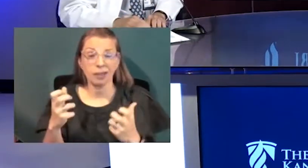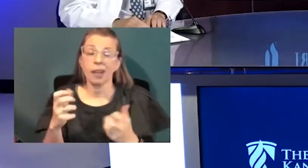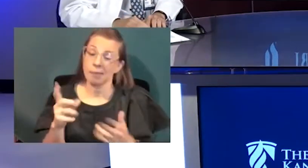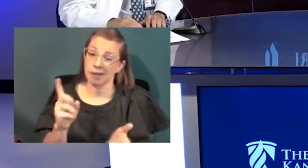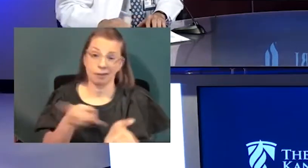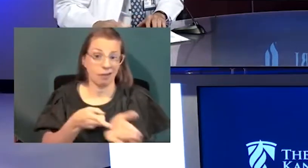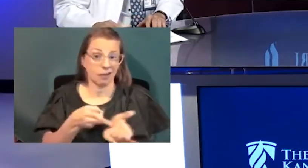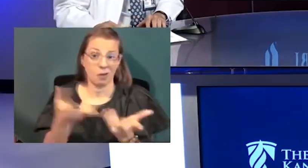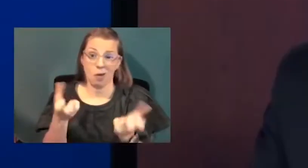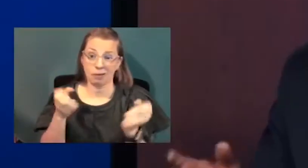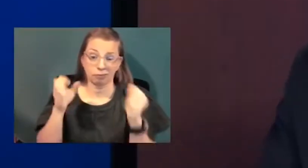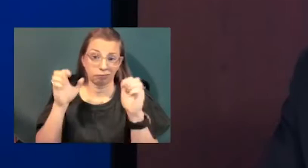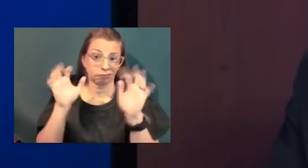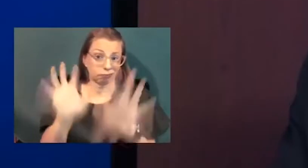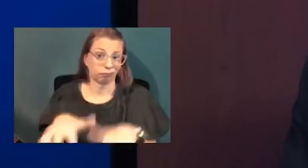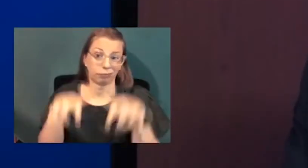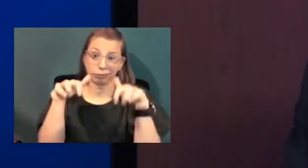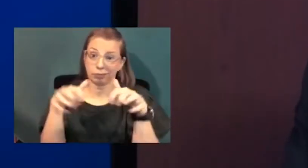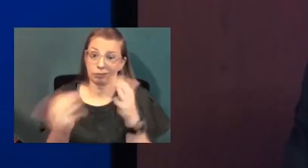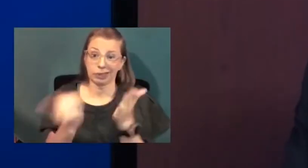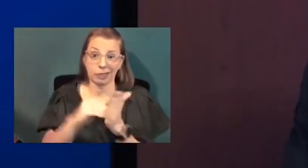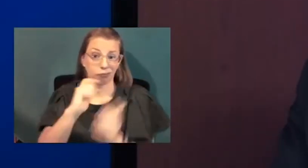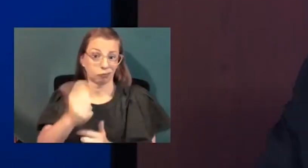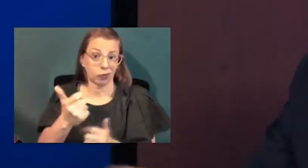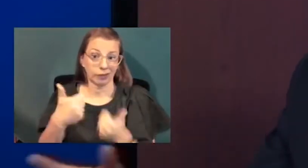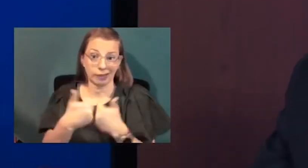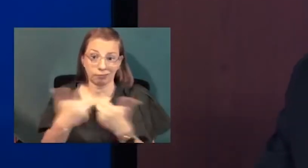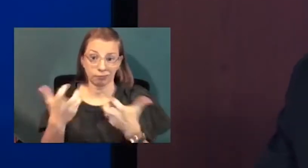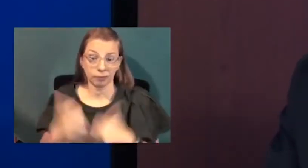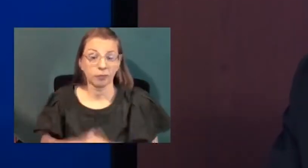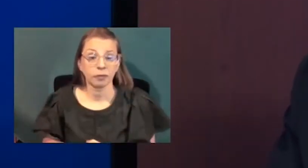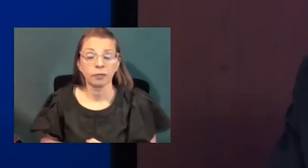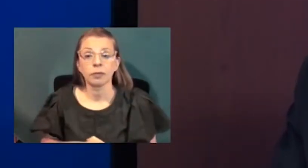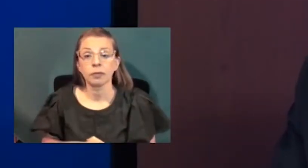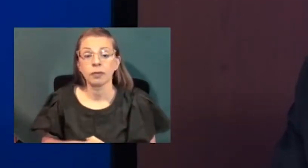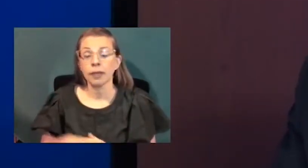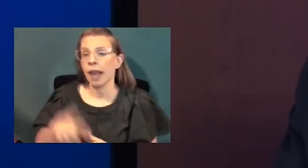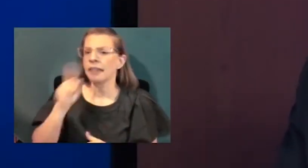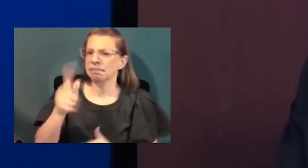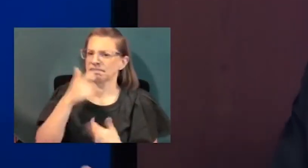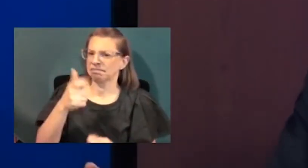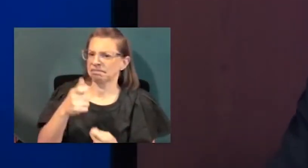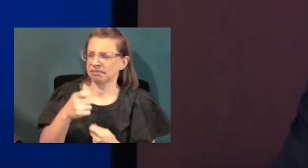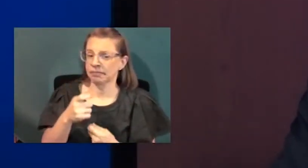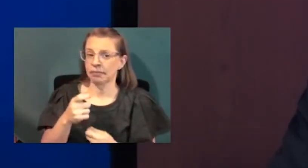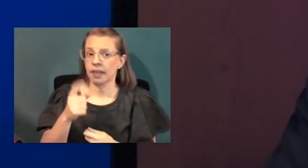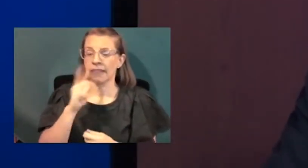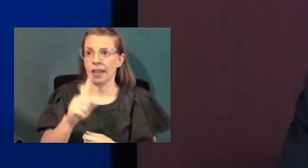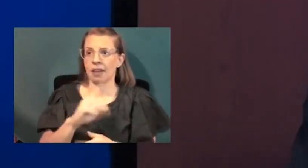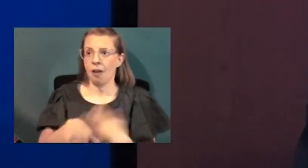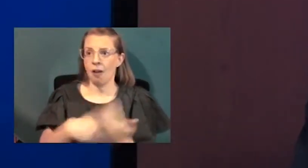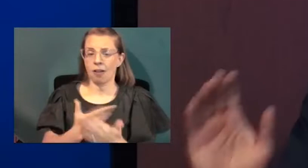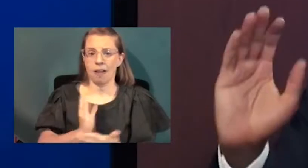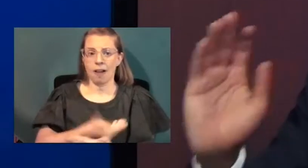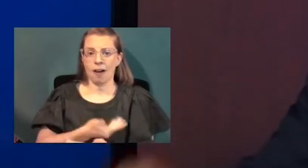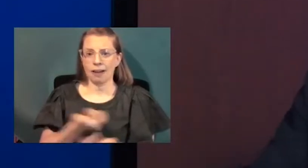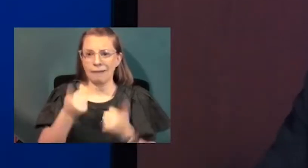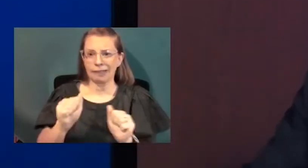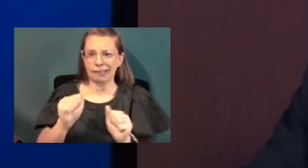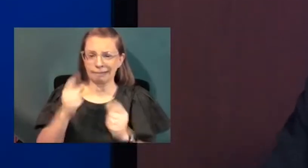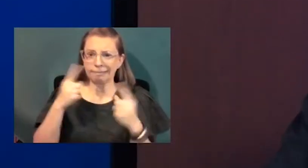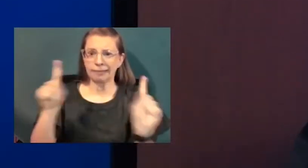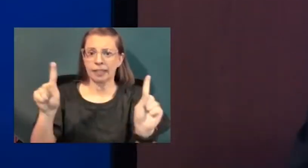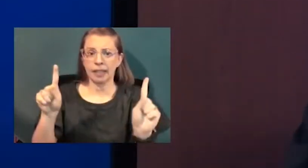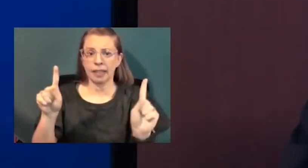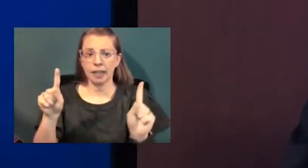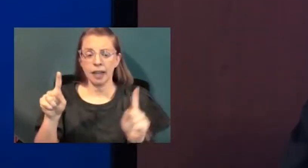complex or to sporting. You know, I will say this that was so interesting. And whenever we think all of our efforts are working, I have a nephew who's in the Marine Corps. God love him. Got